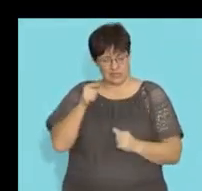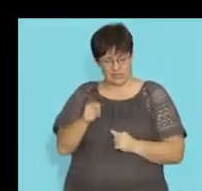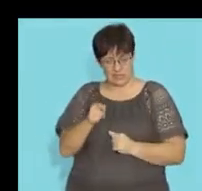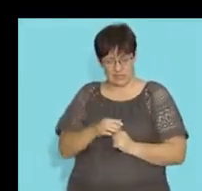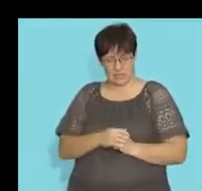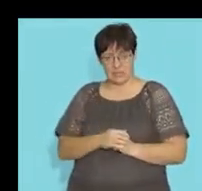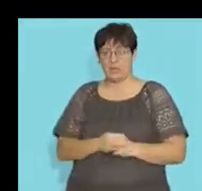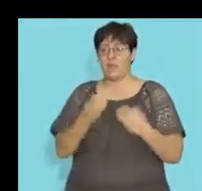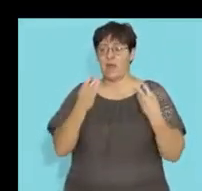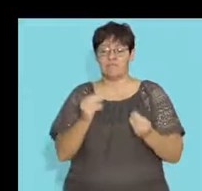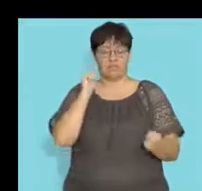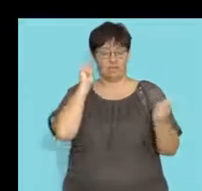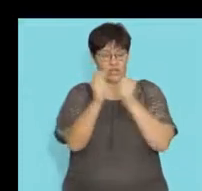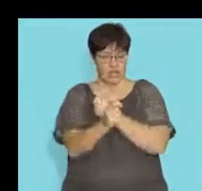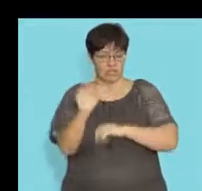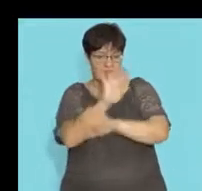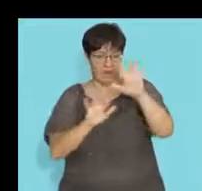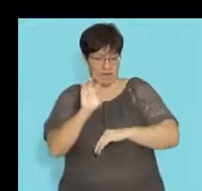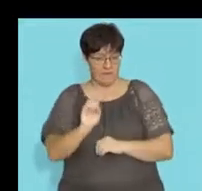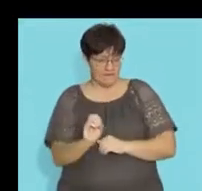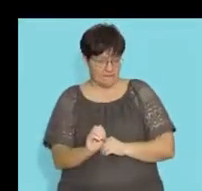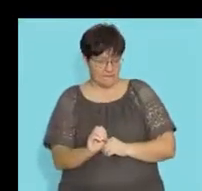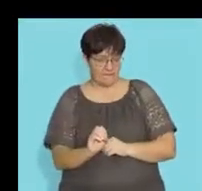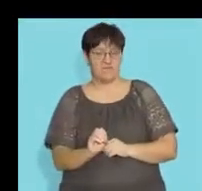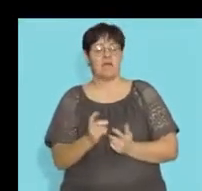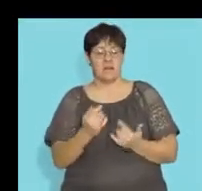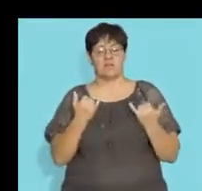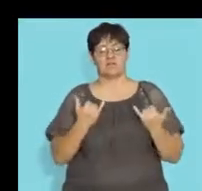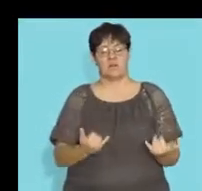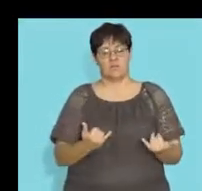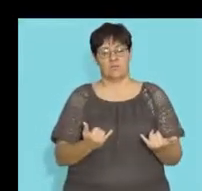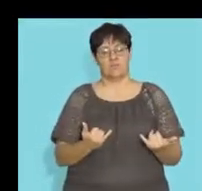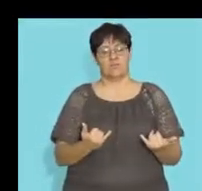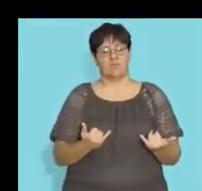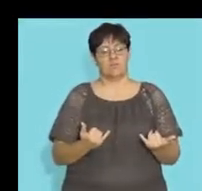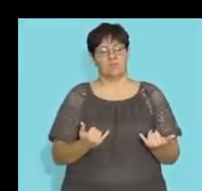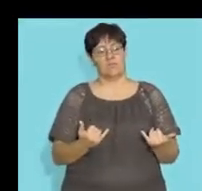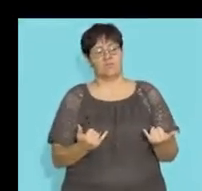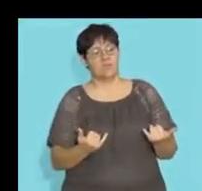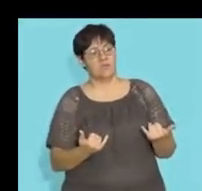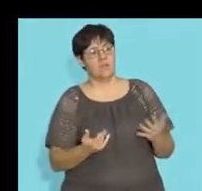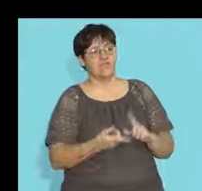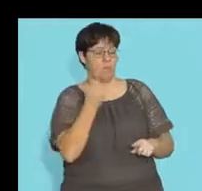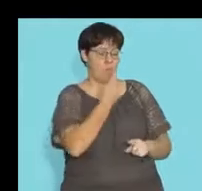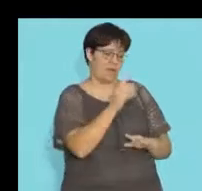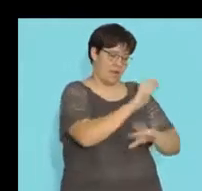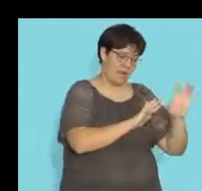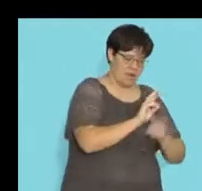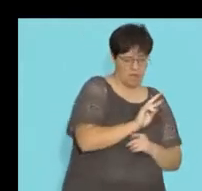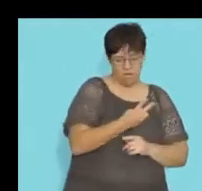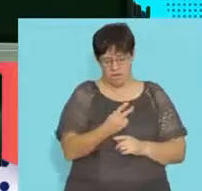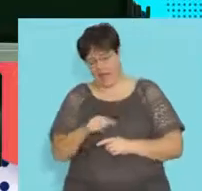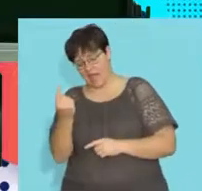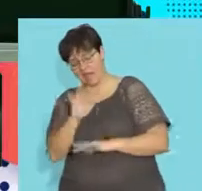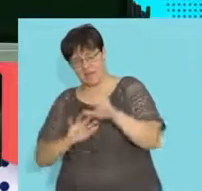the solution, and when we have that change in color, we will then know if it's from the one